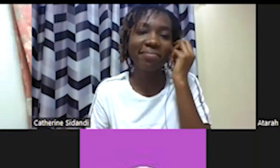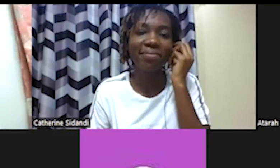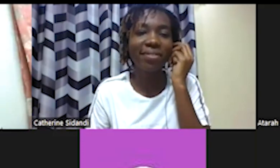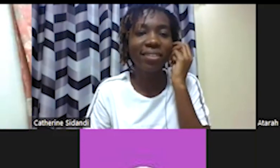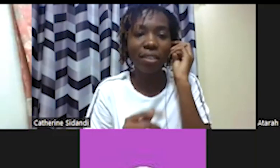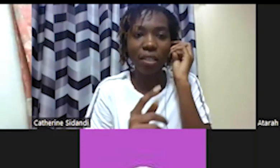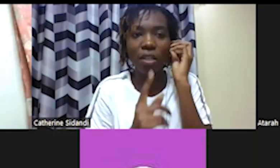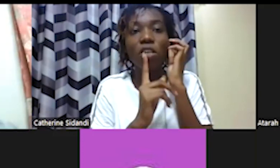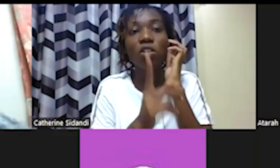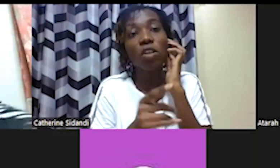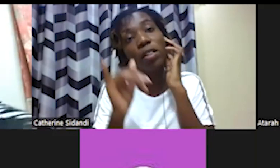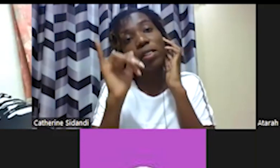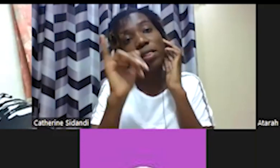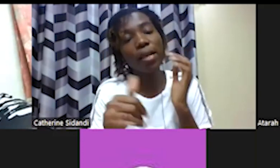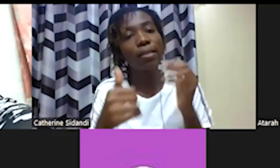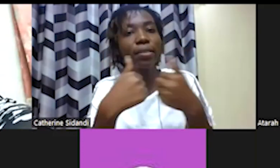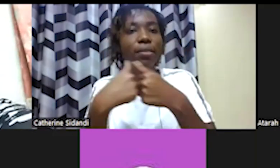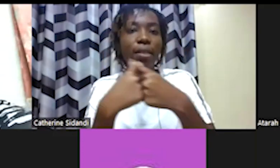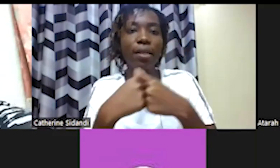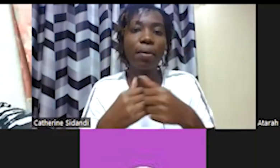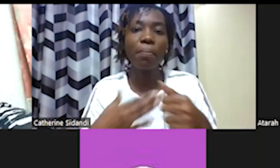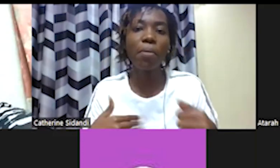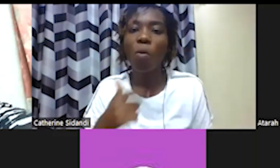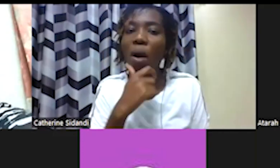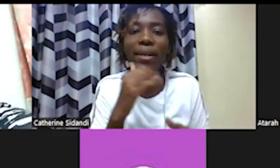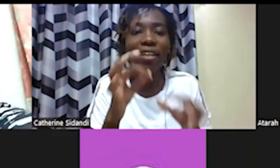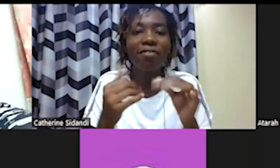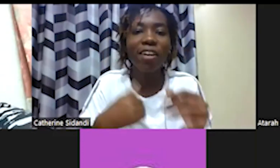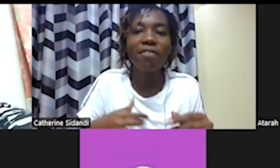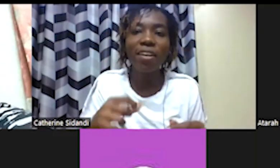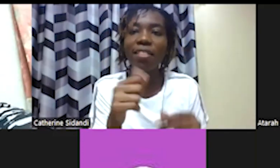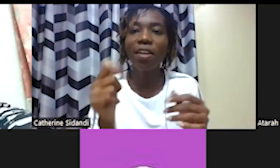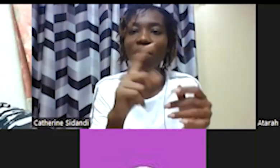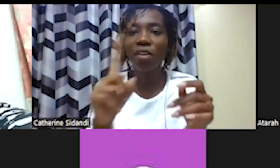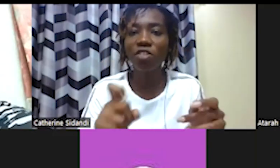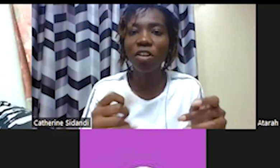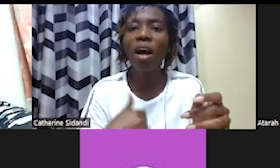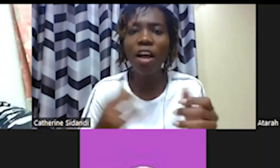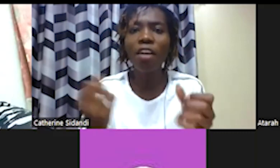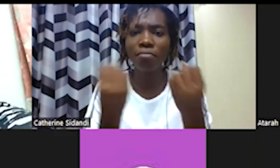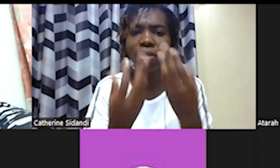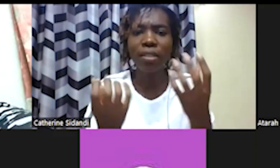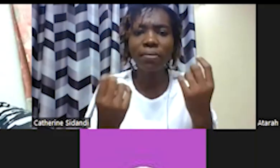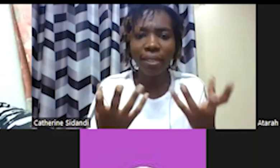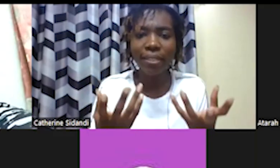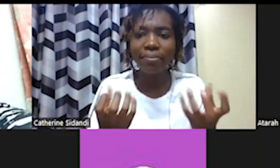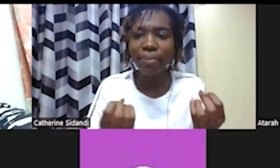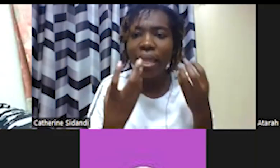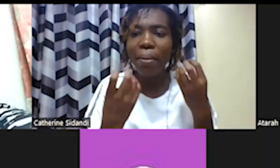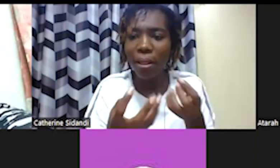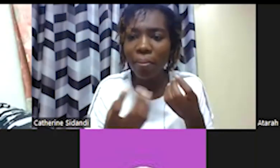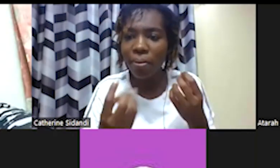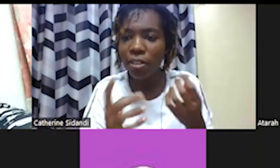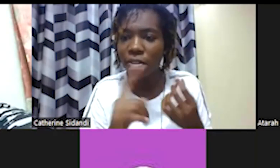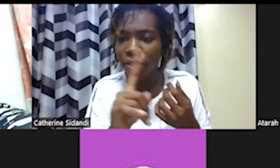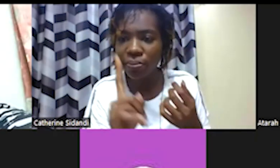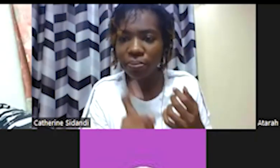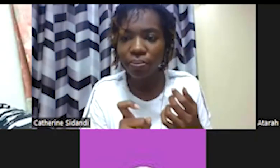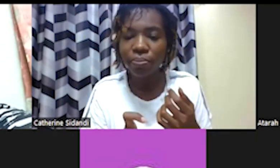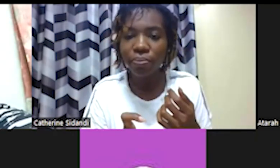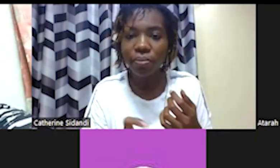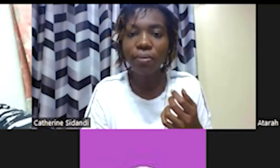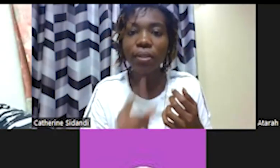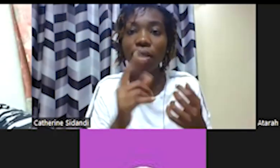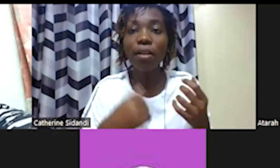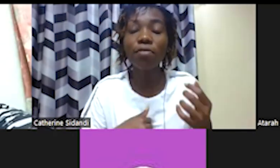So those are the challenges. I'm wondering if there is another question. There's quite a number of questions, Linah, quite a number of questions. There's